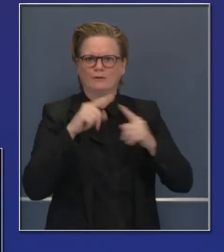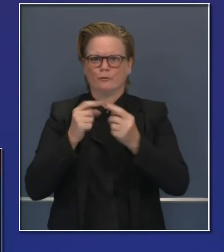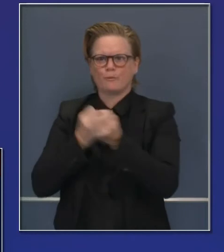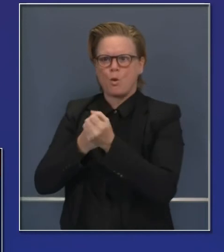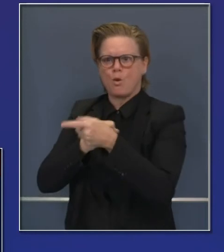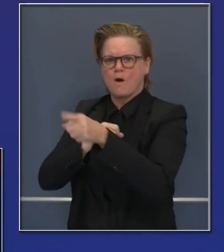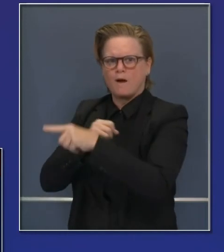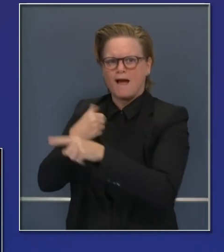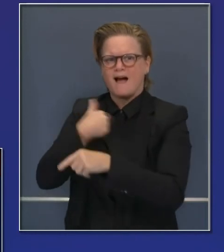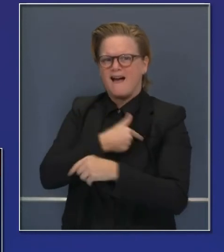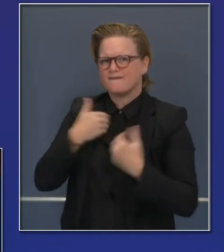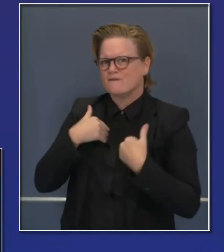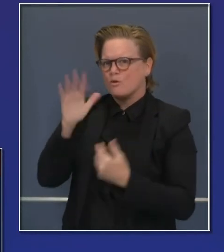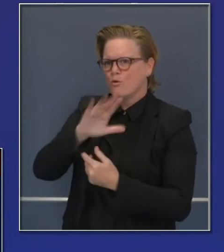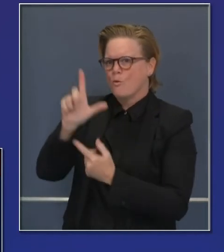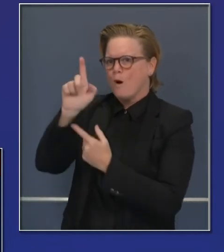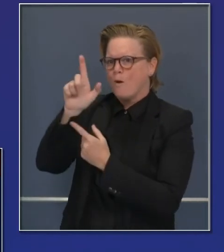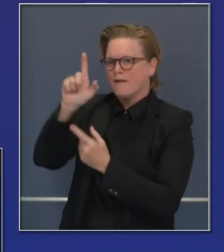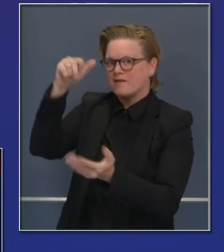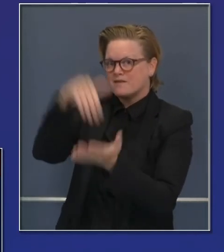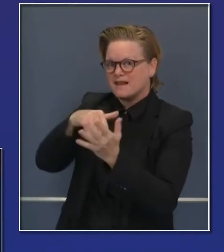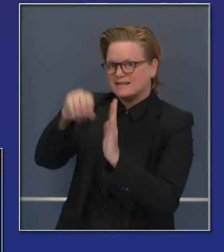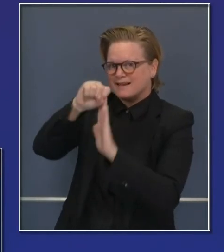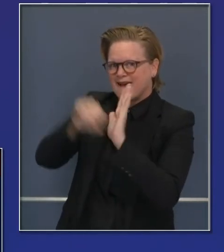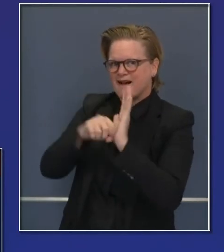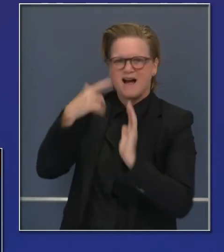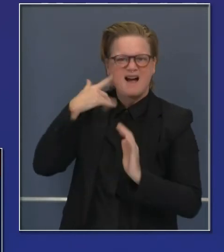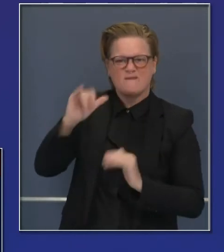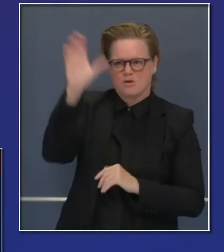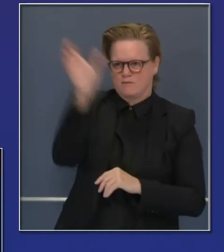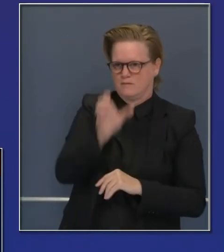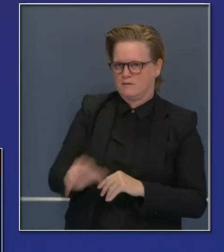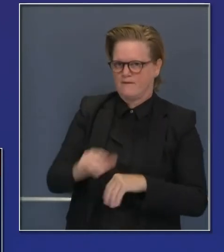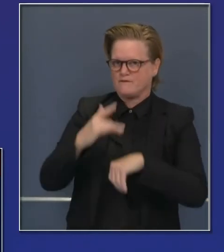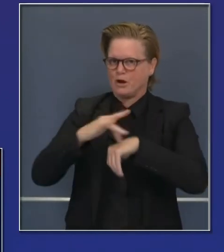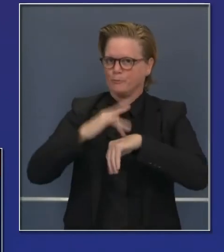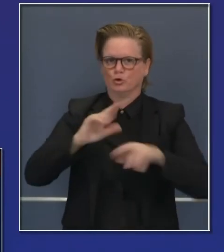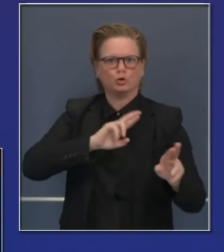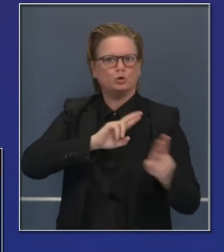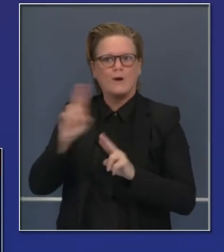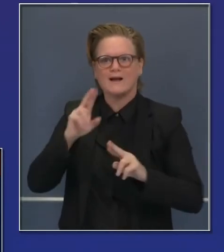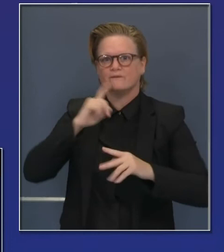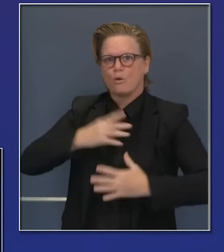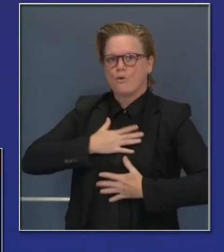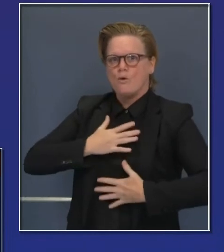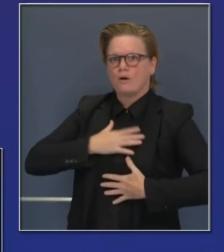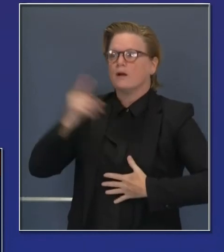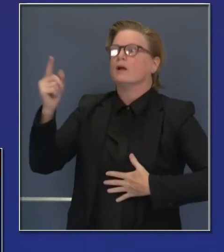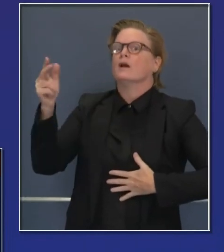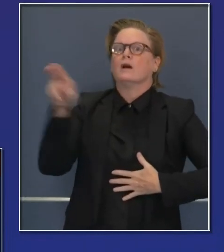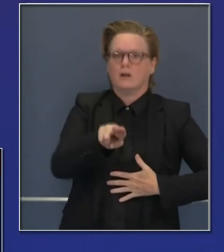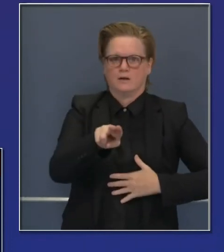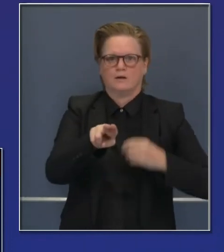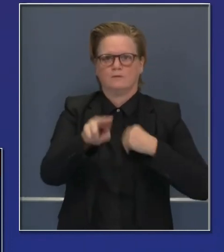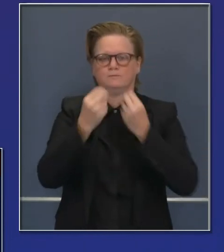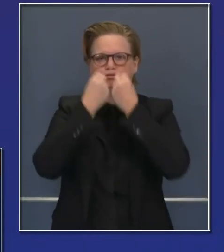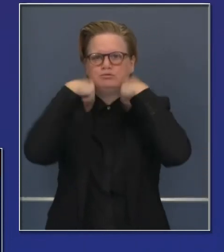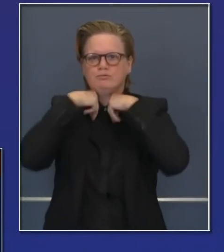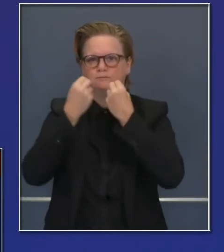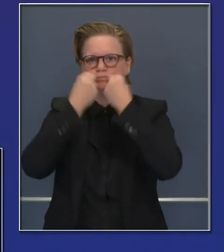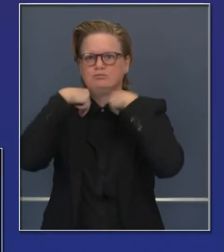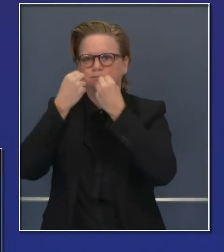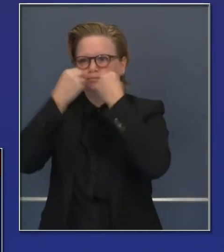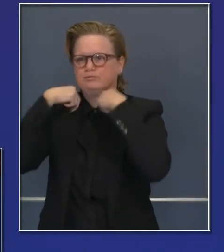of California available for use today, close to 7,000 within the hospital system, the healthcare delivery system. But